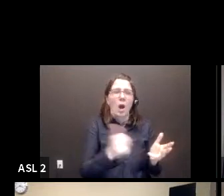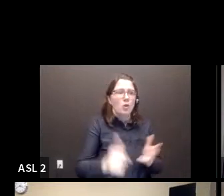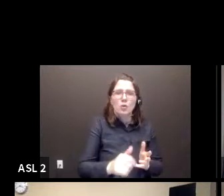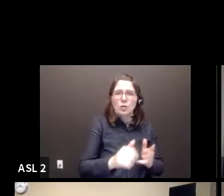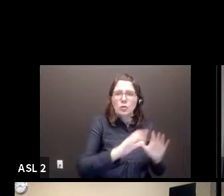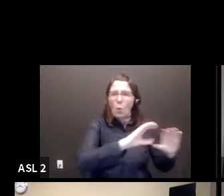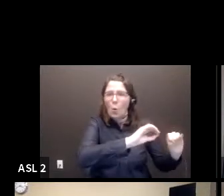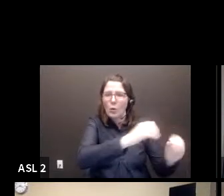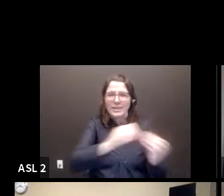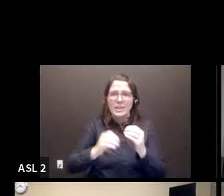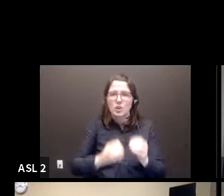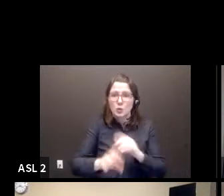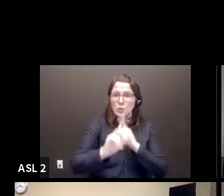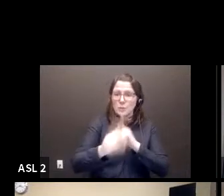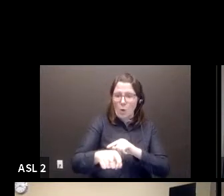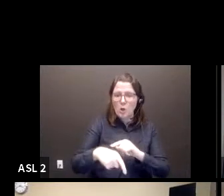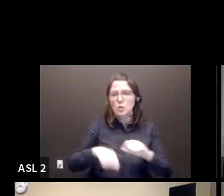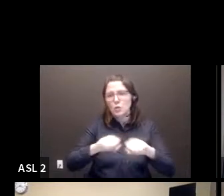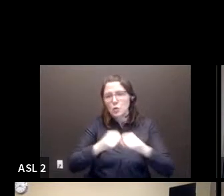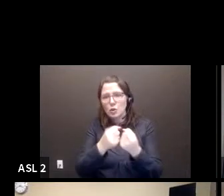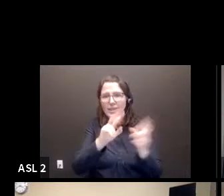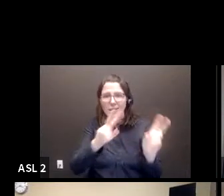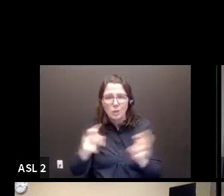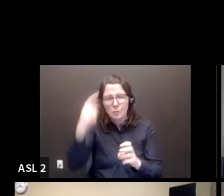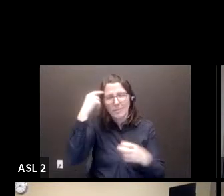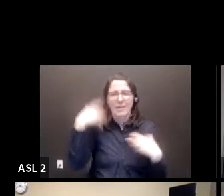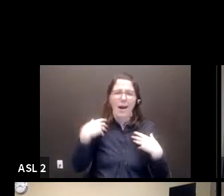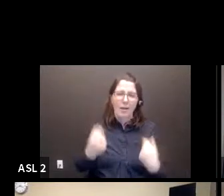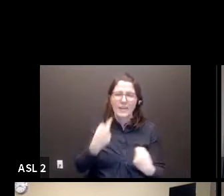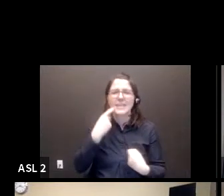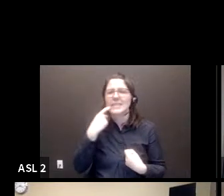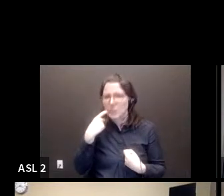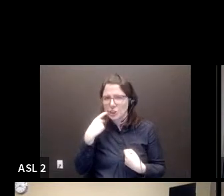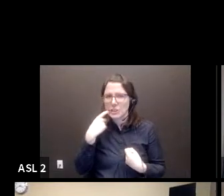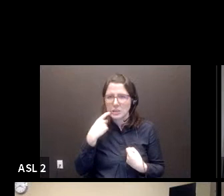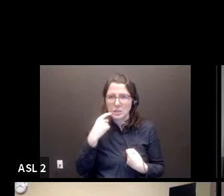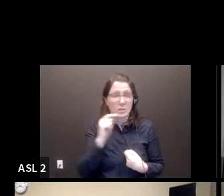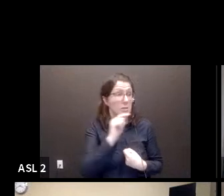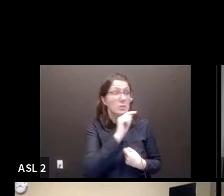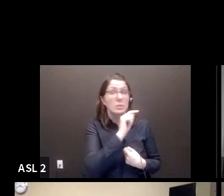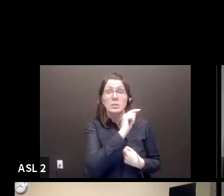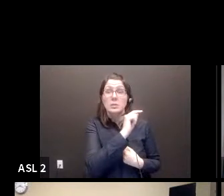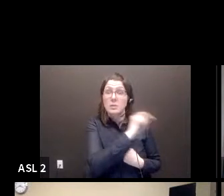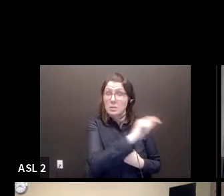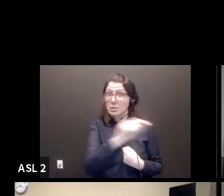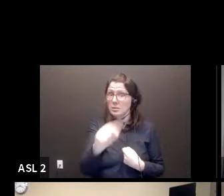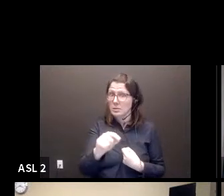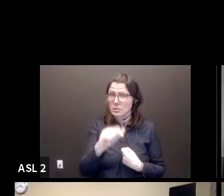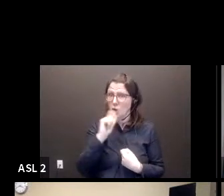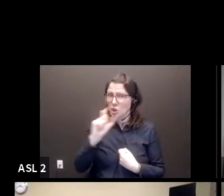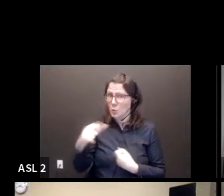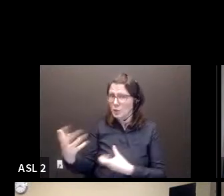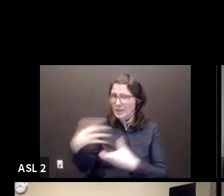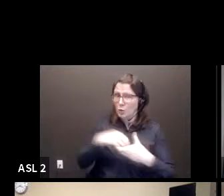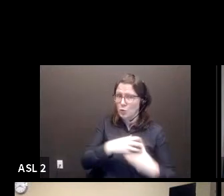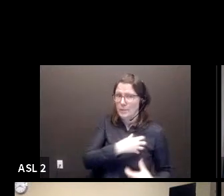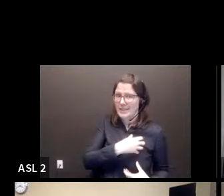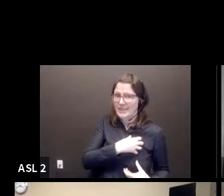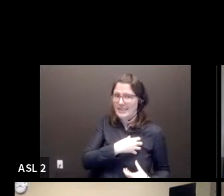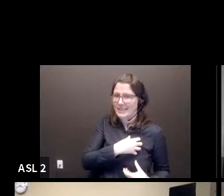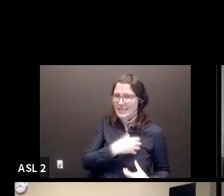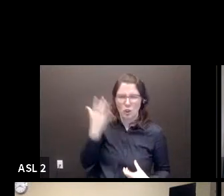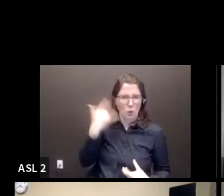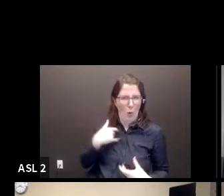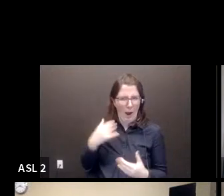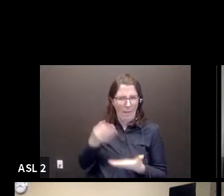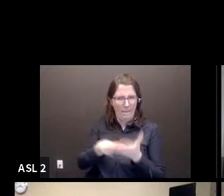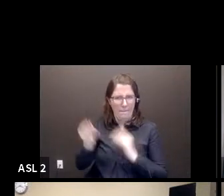heard a lot about mental health and addiction given these alternatives are designed not to include the police i'm wondering how that factors into a need